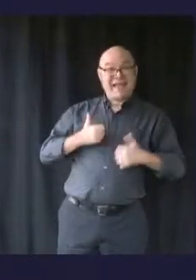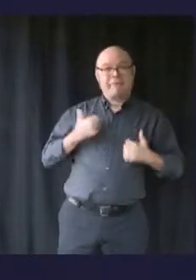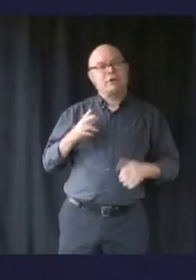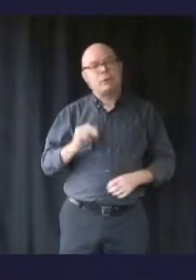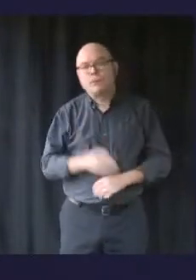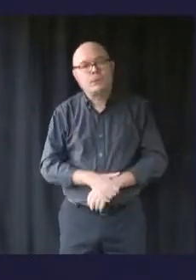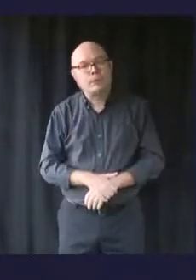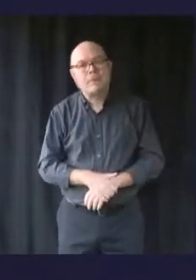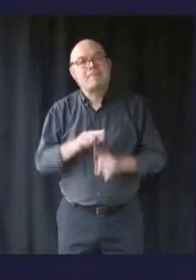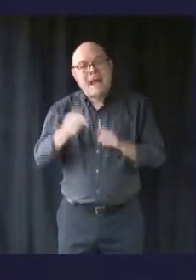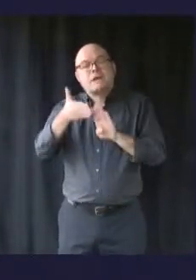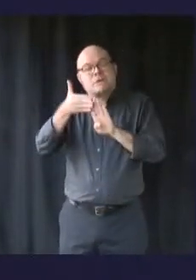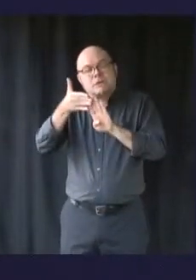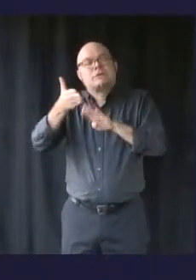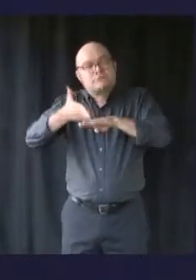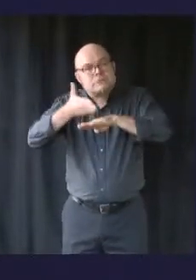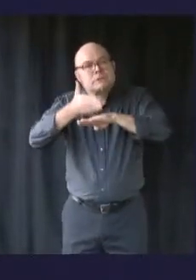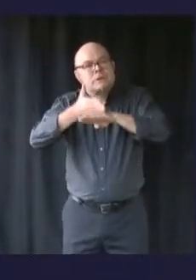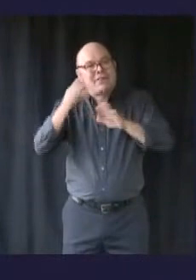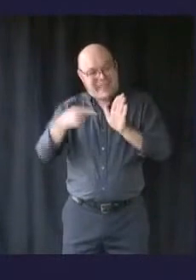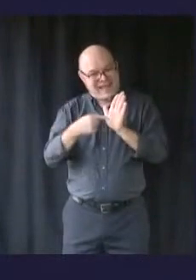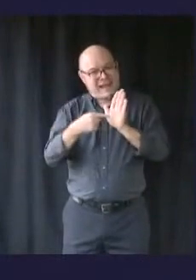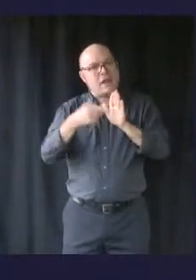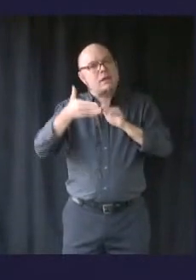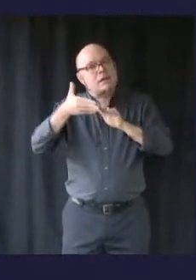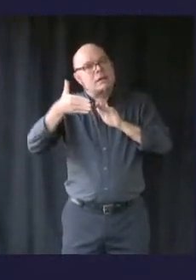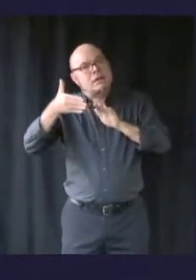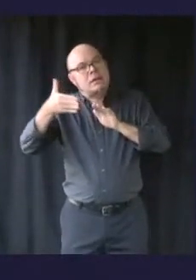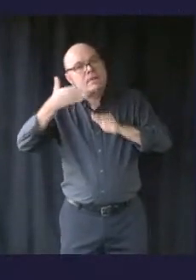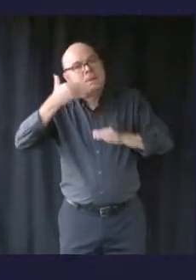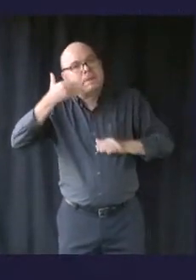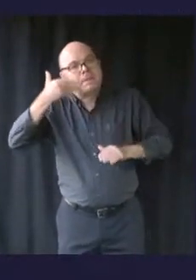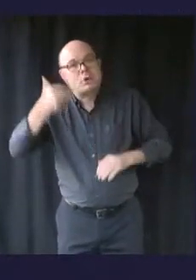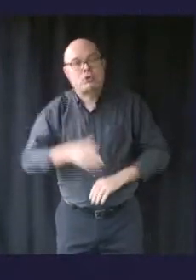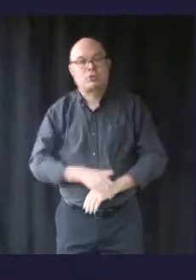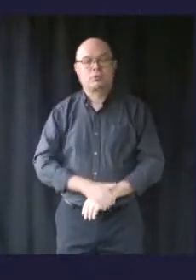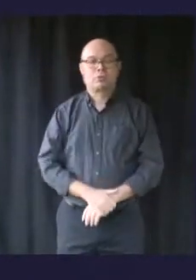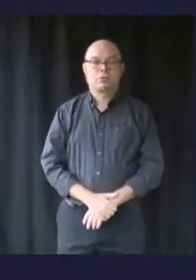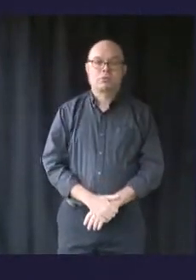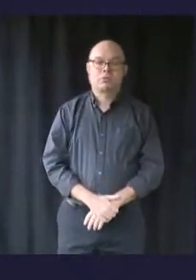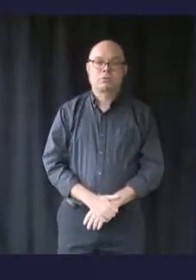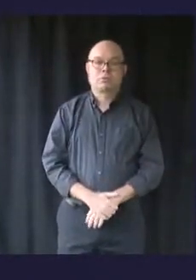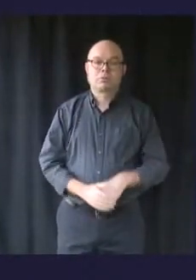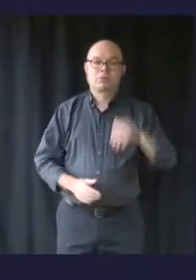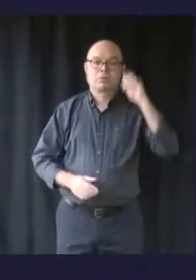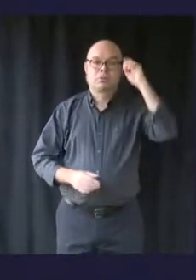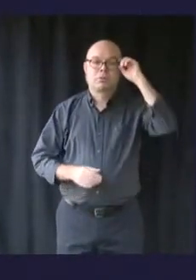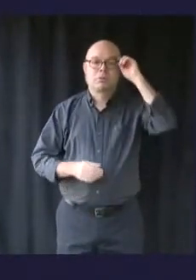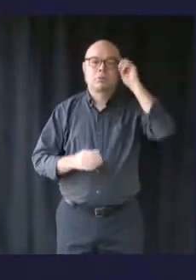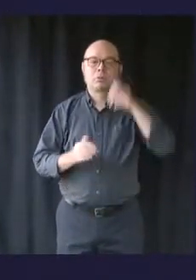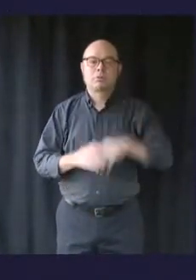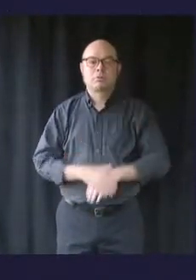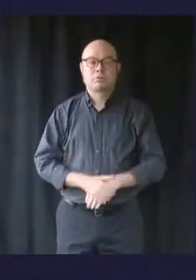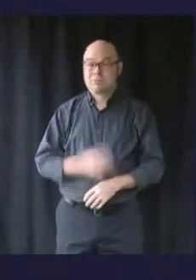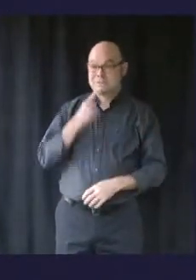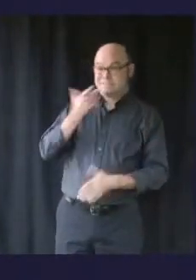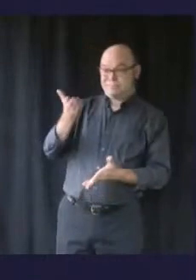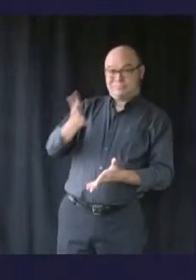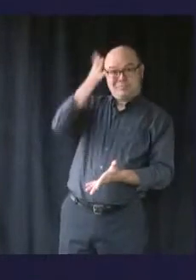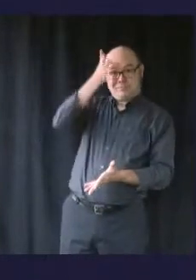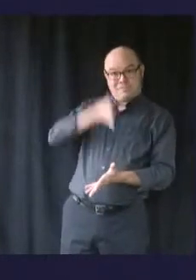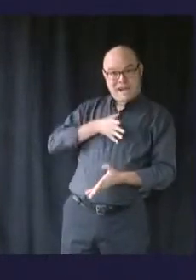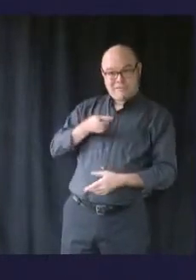We see in the passion of a young prosecutor a commitment to prioritizing the